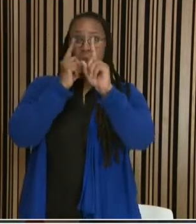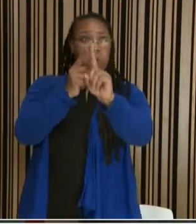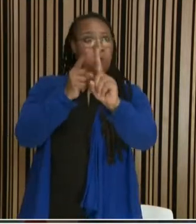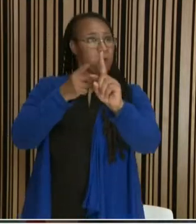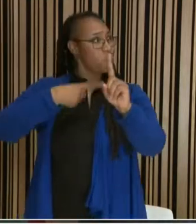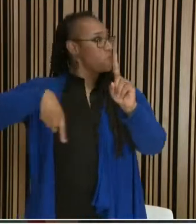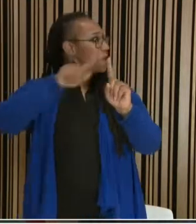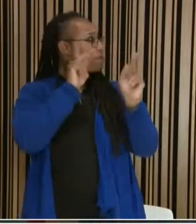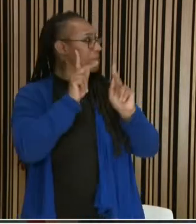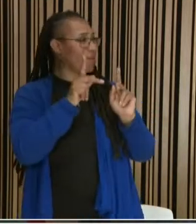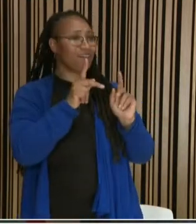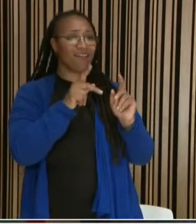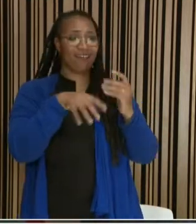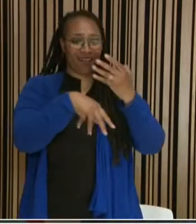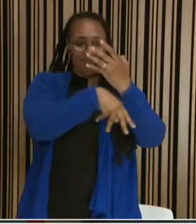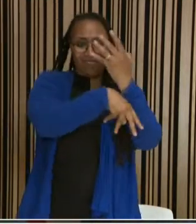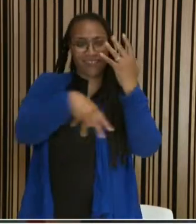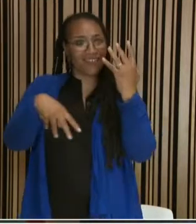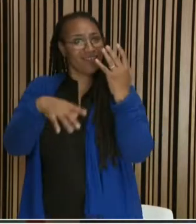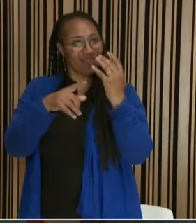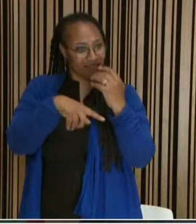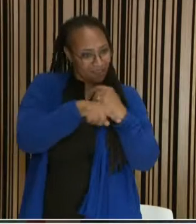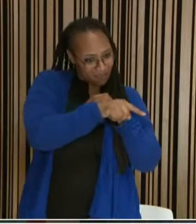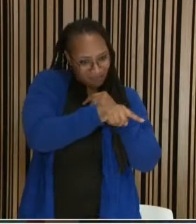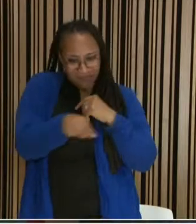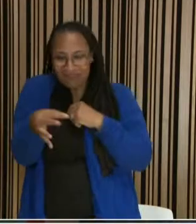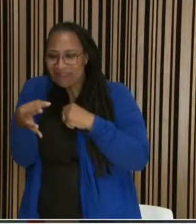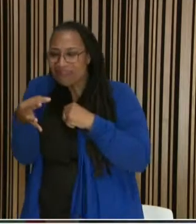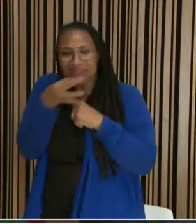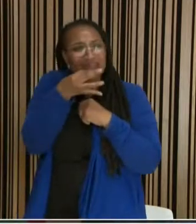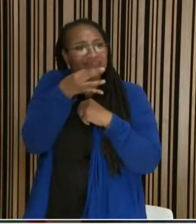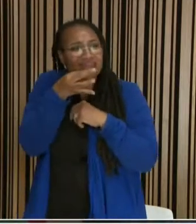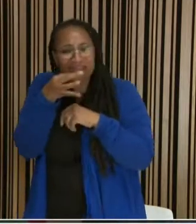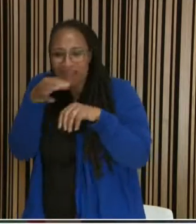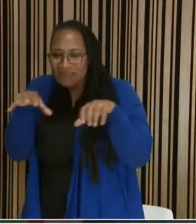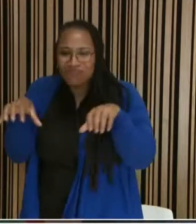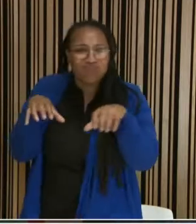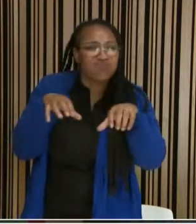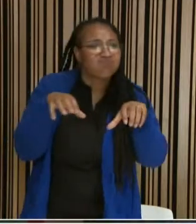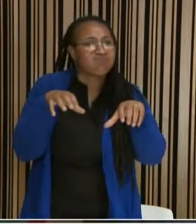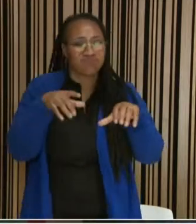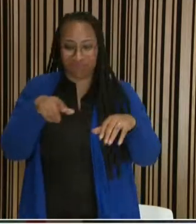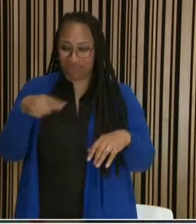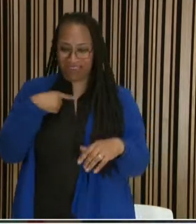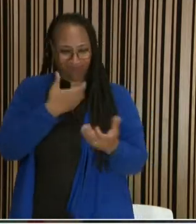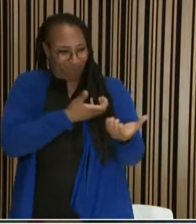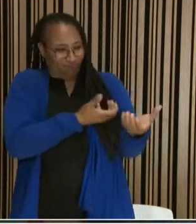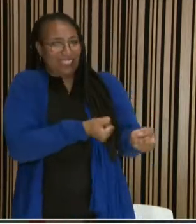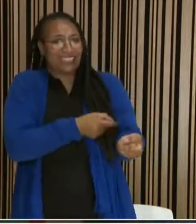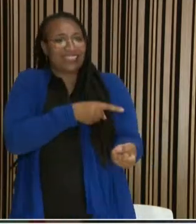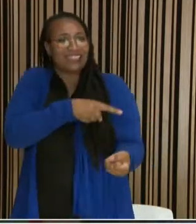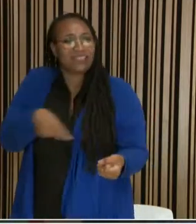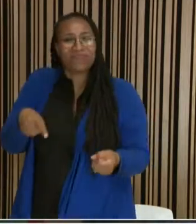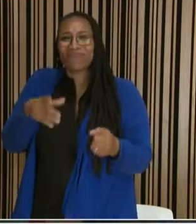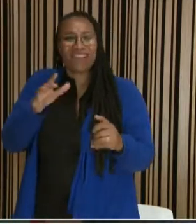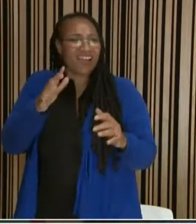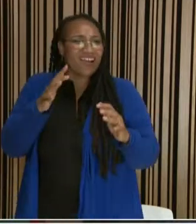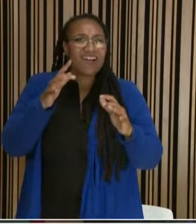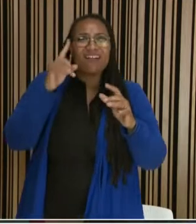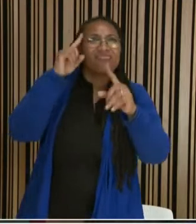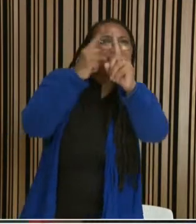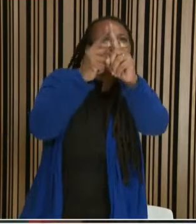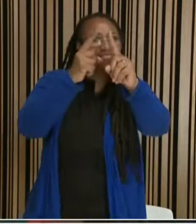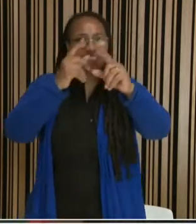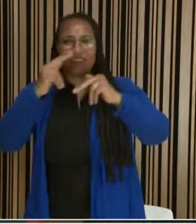the basics. And so some of the emphasis that you saw on facilities, what we call